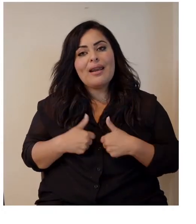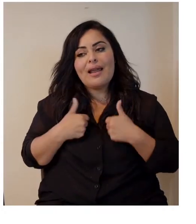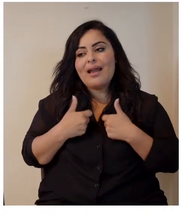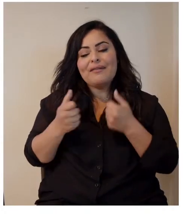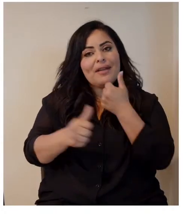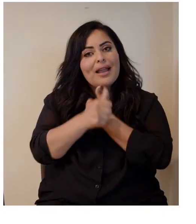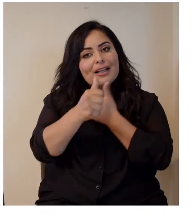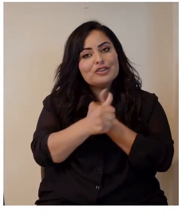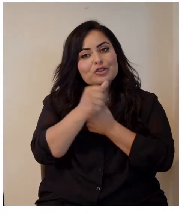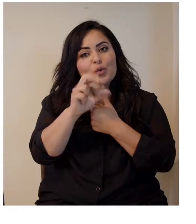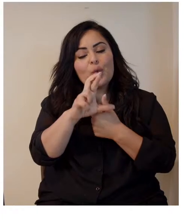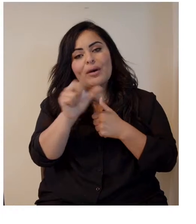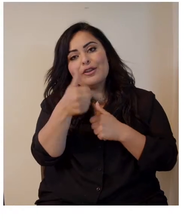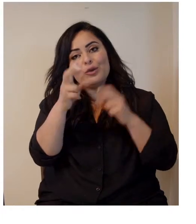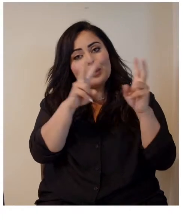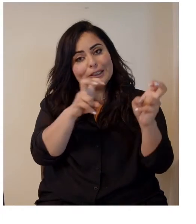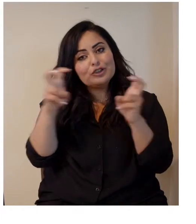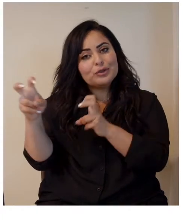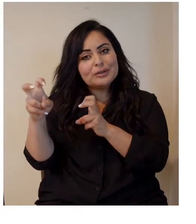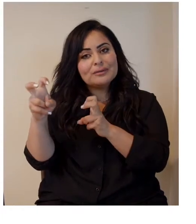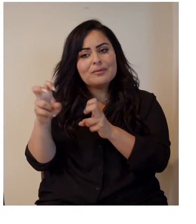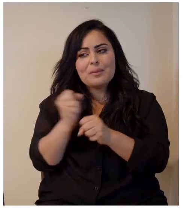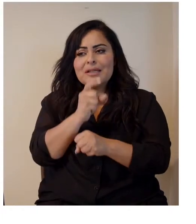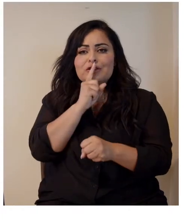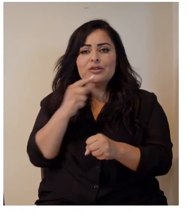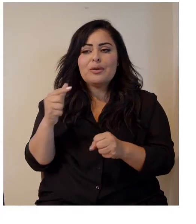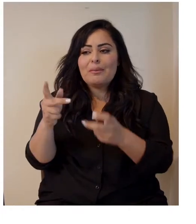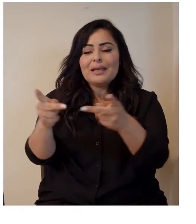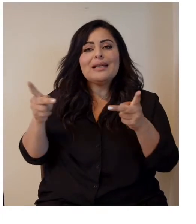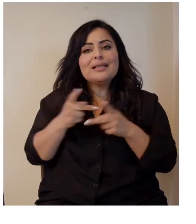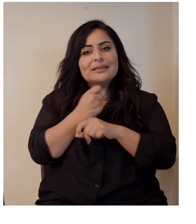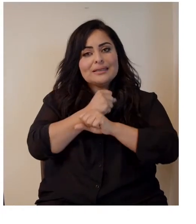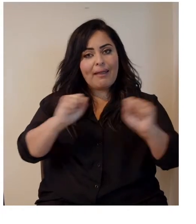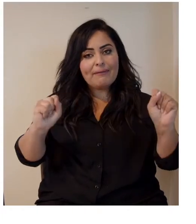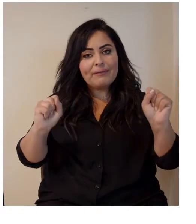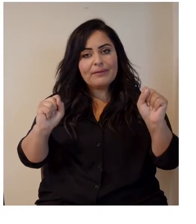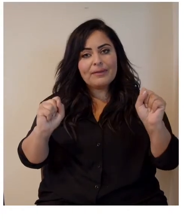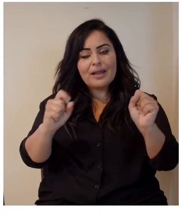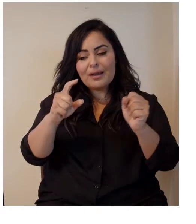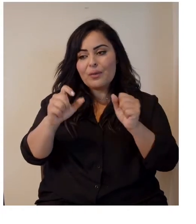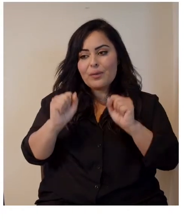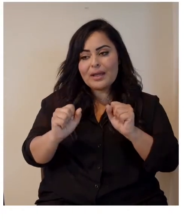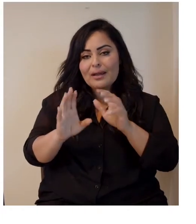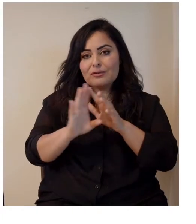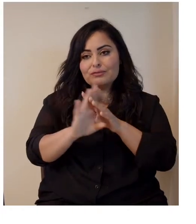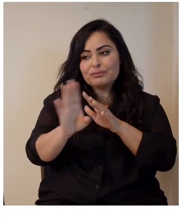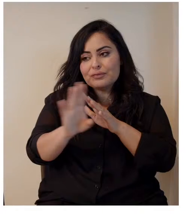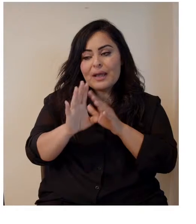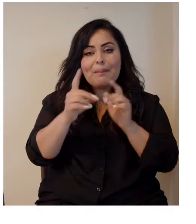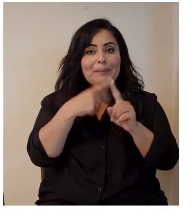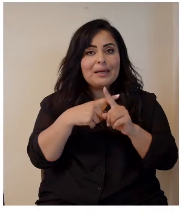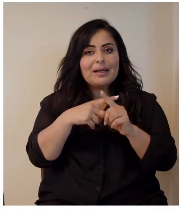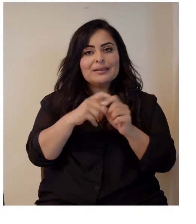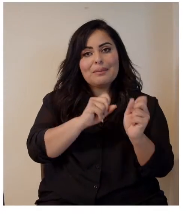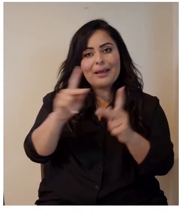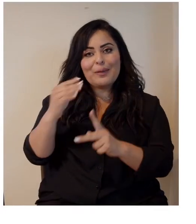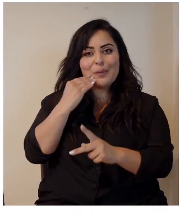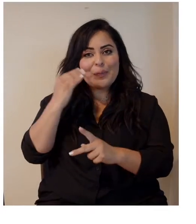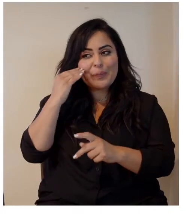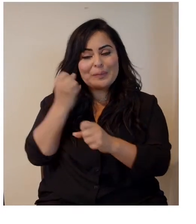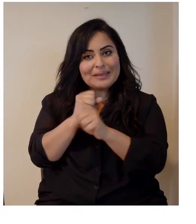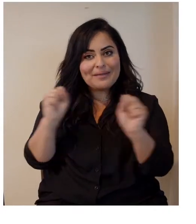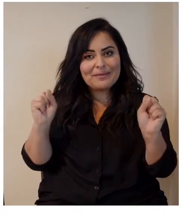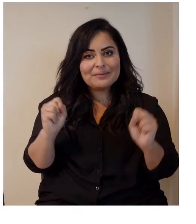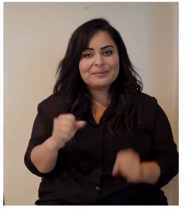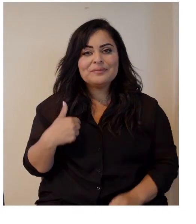issues when it comes to that, so that we can make places safe, so that we can do timely and accurate evacuation and repopulation. Something else we're doing is